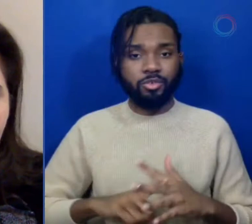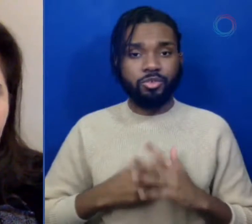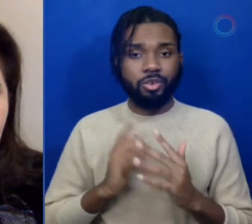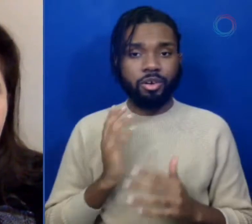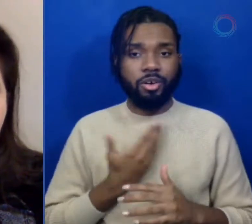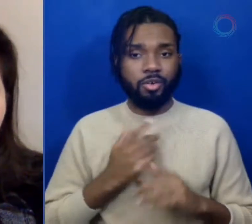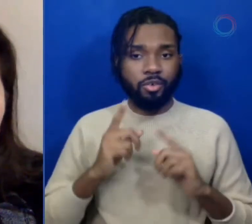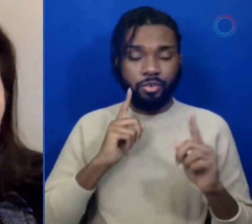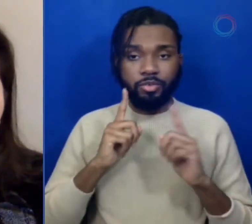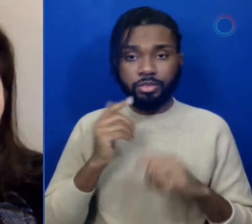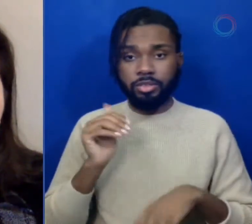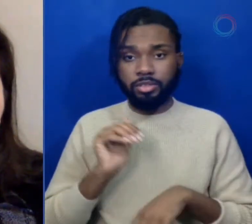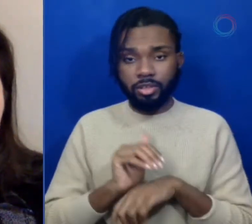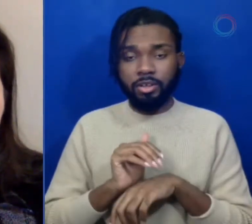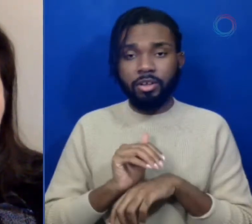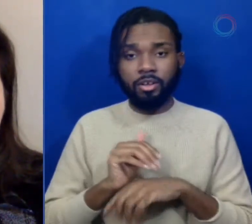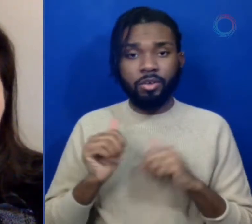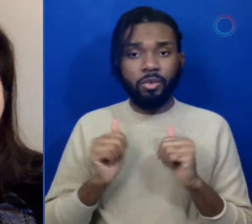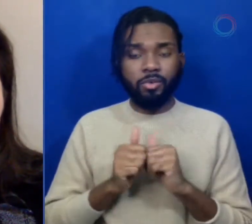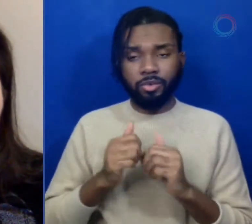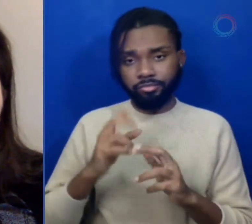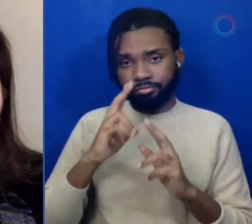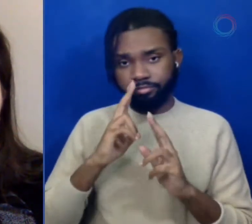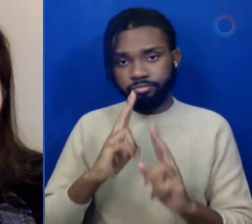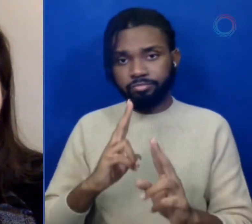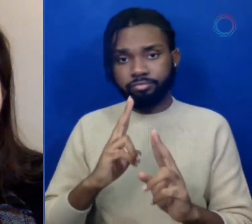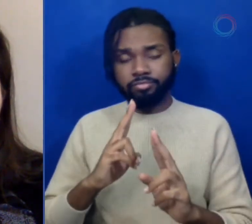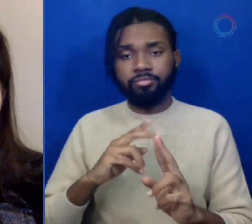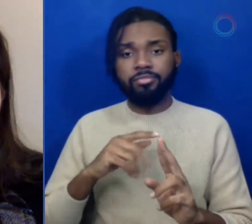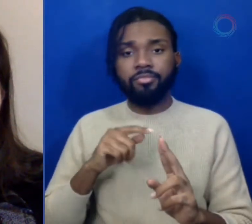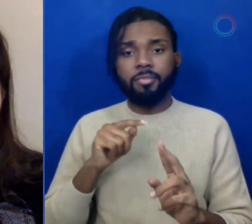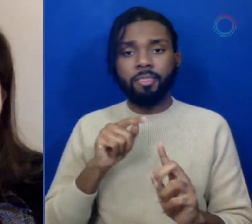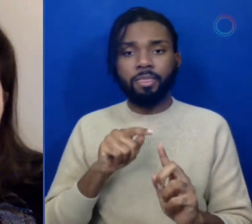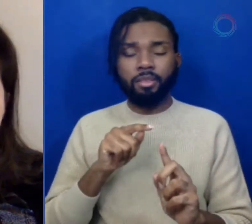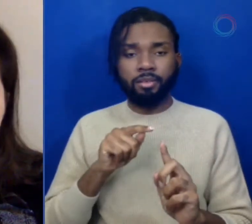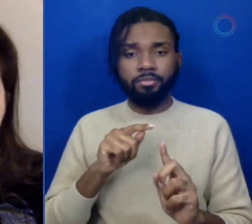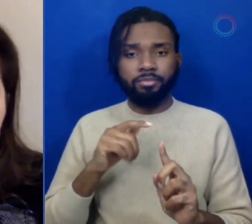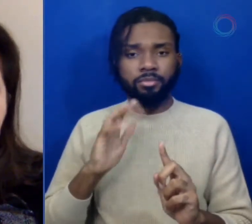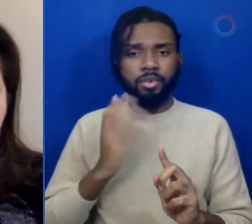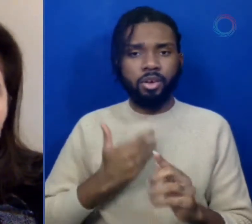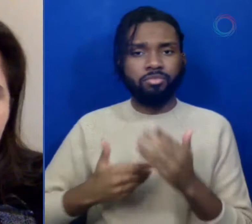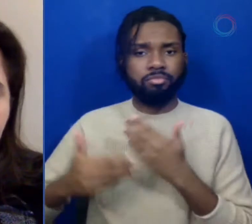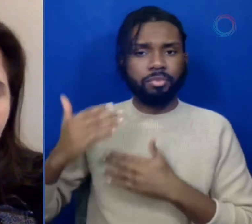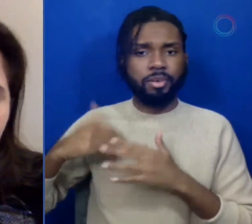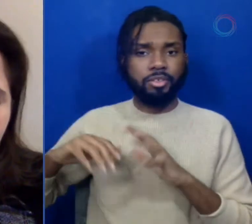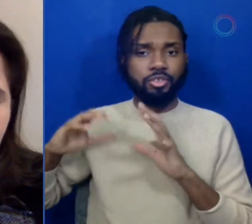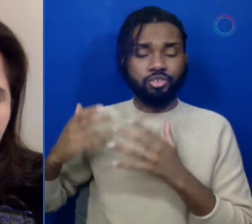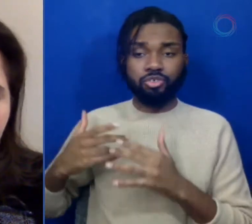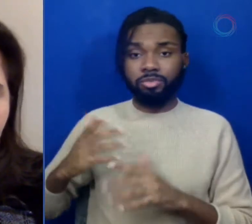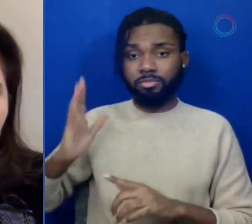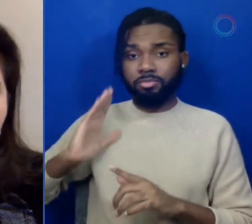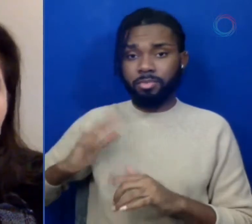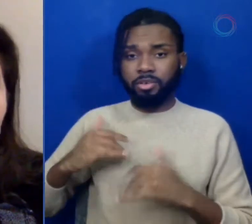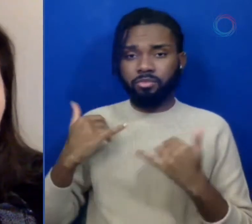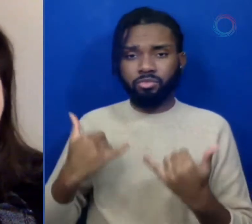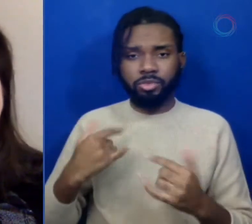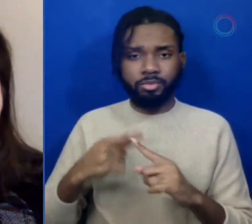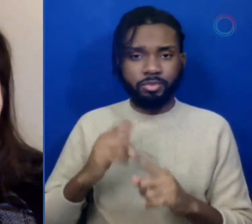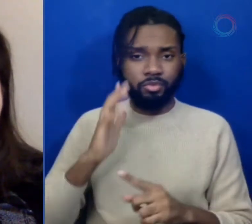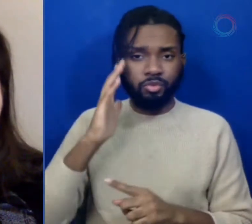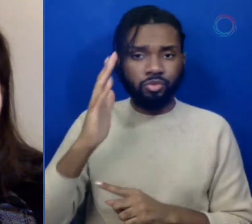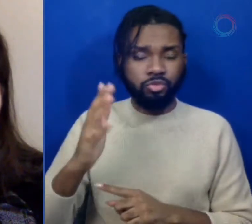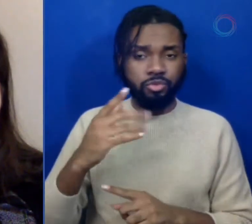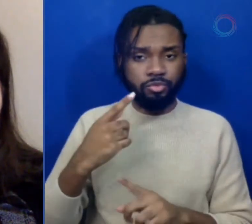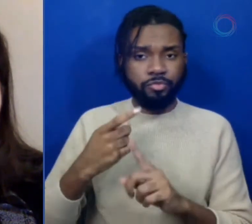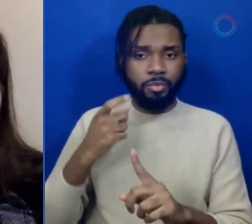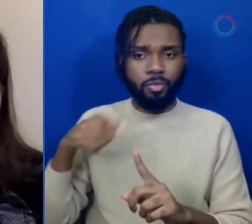conversation tonight by paying respects to the ancestors, past, present, and future of those